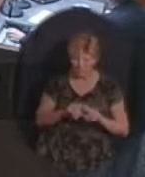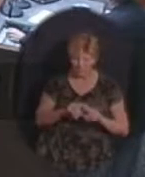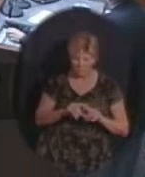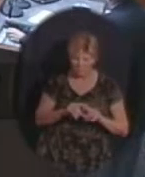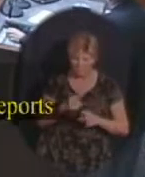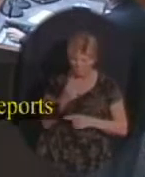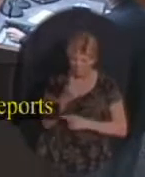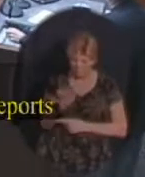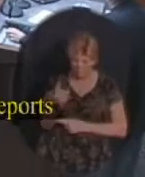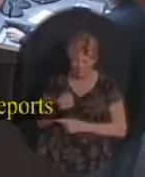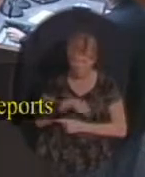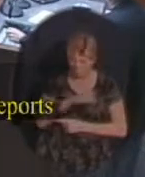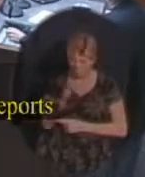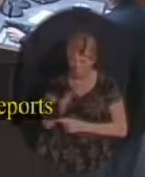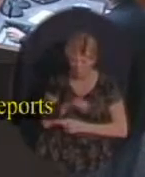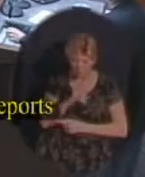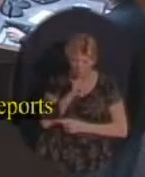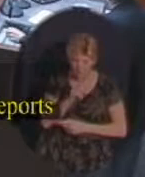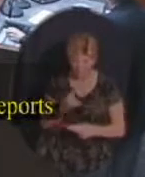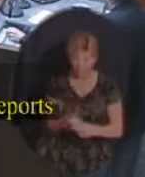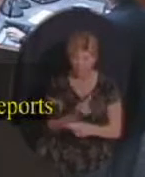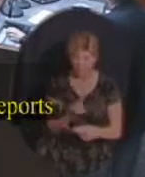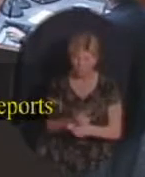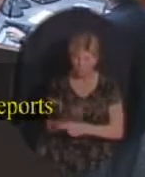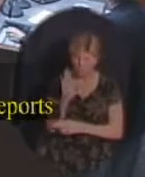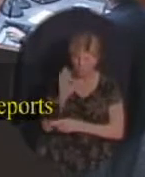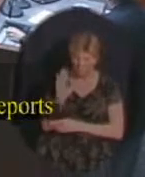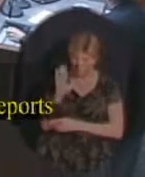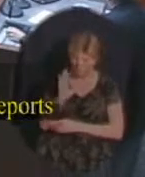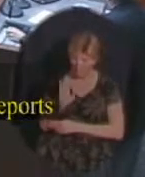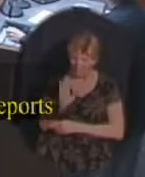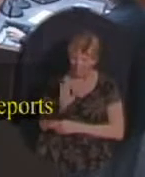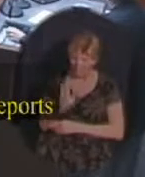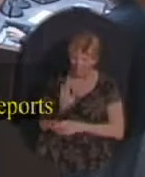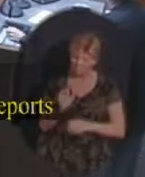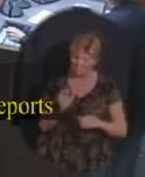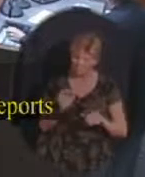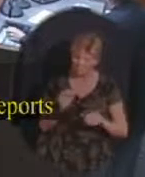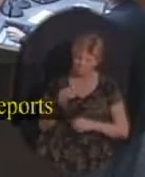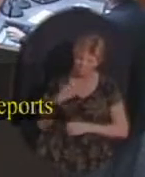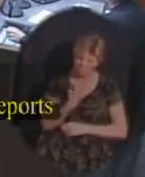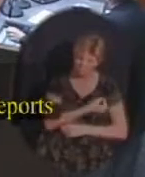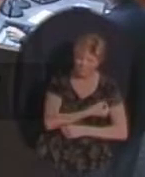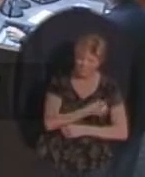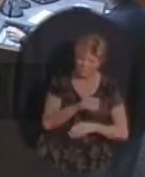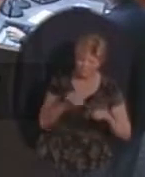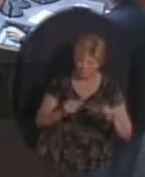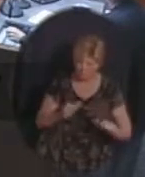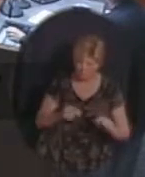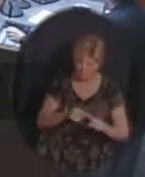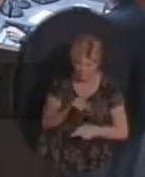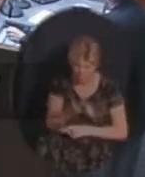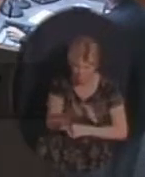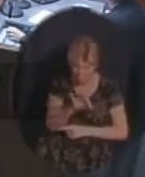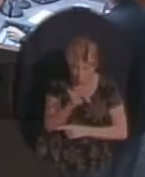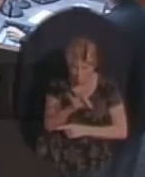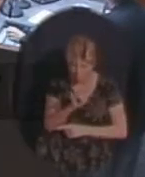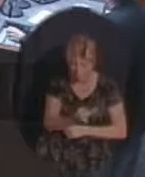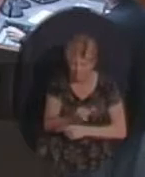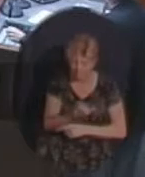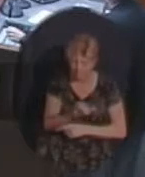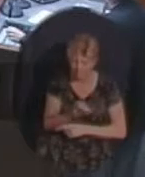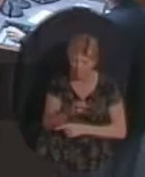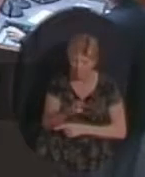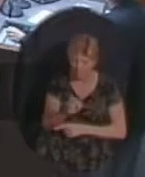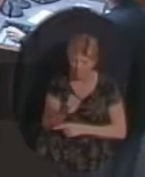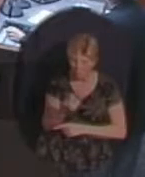in the past. And so we very definitely targeted our questions in that direction and, you know, said, think outside